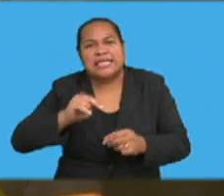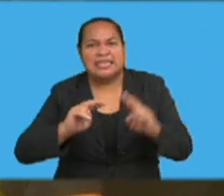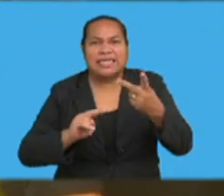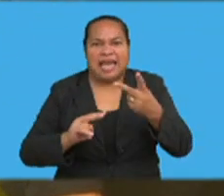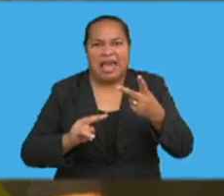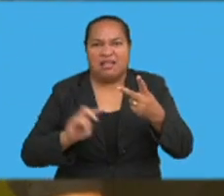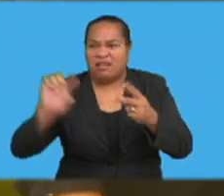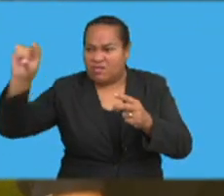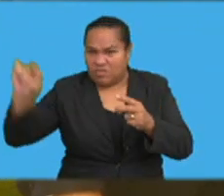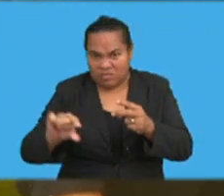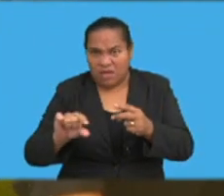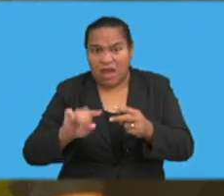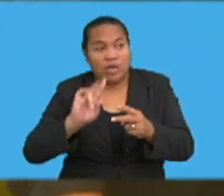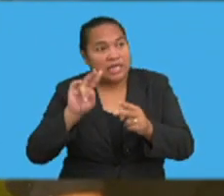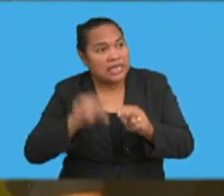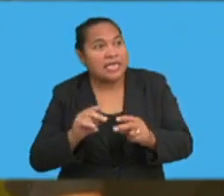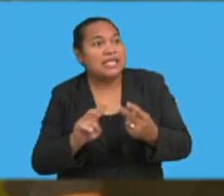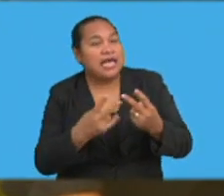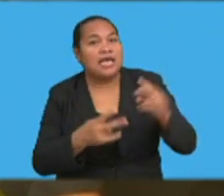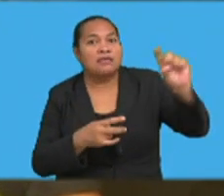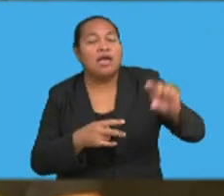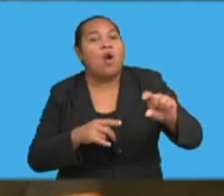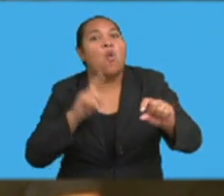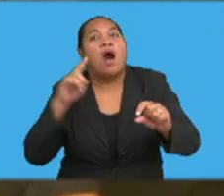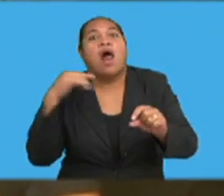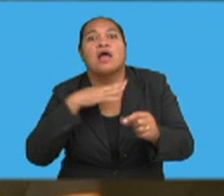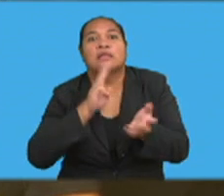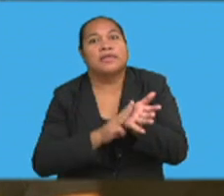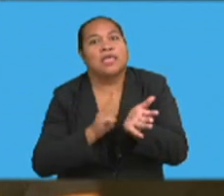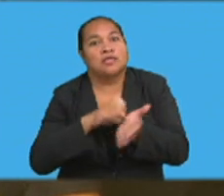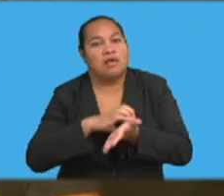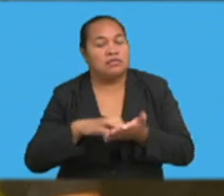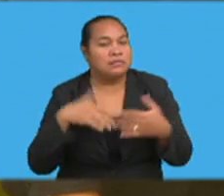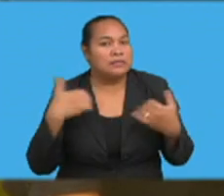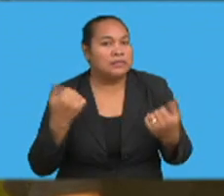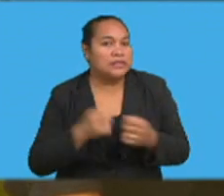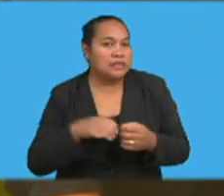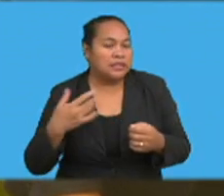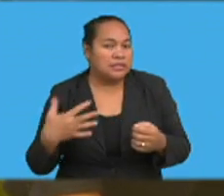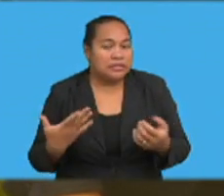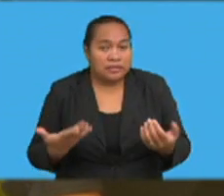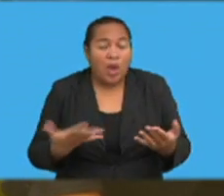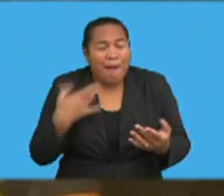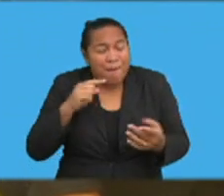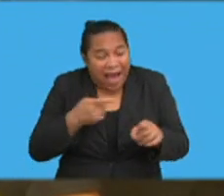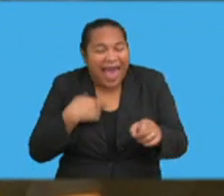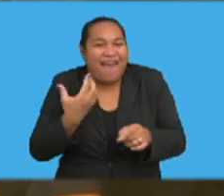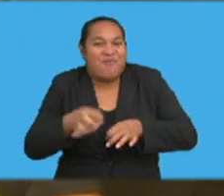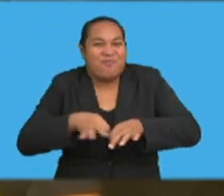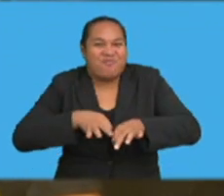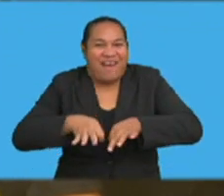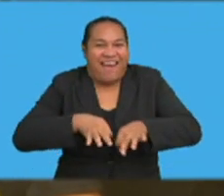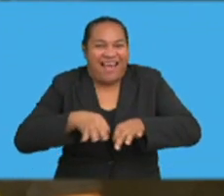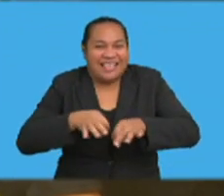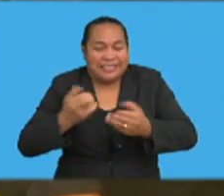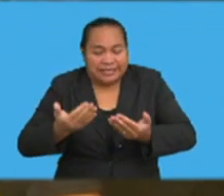us US $100 million. Now, there is, of course, a capital projects plan in place, and we expect